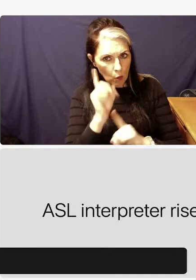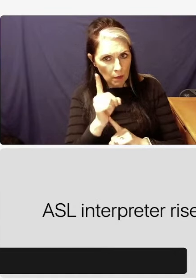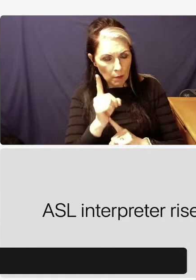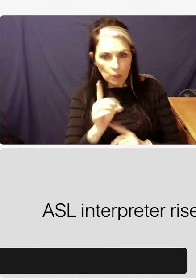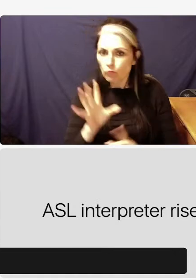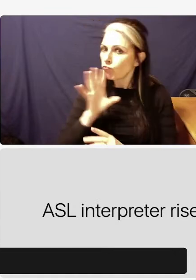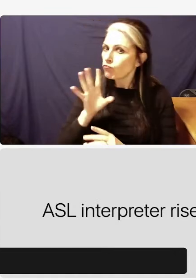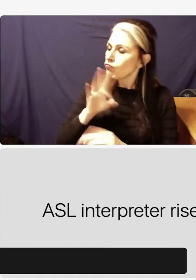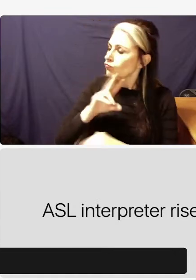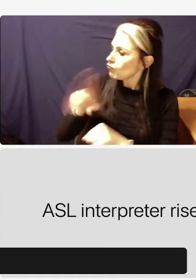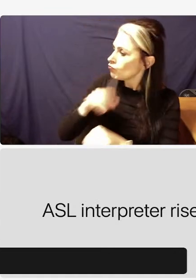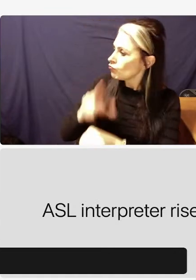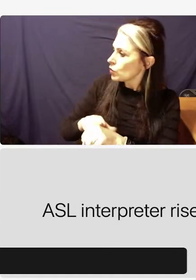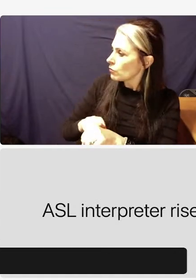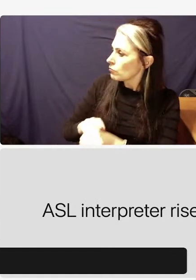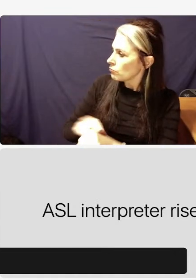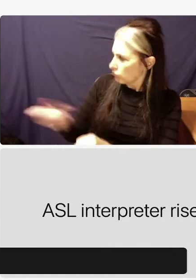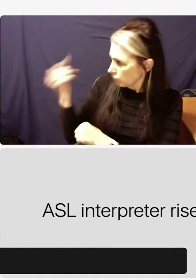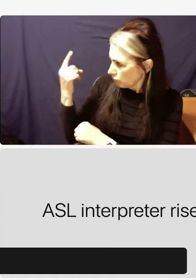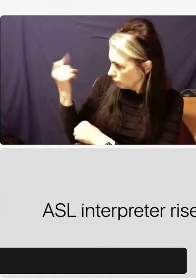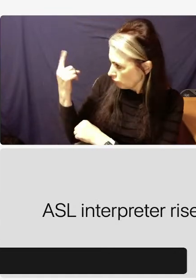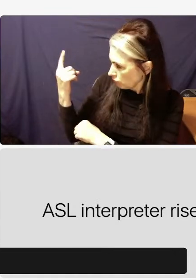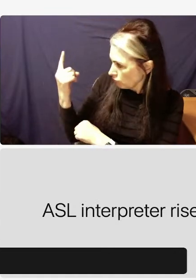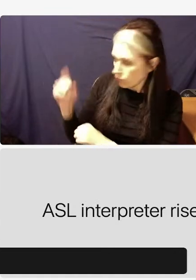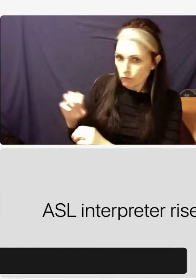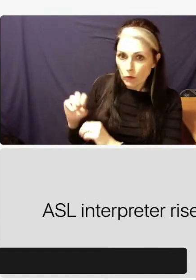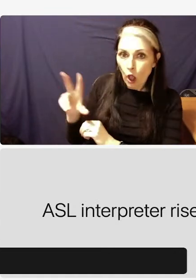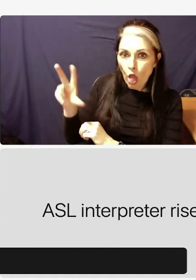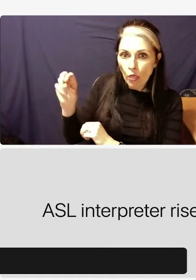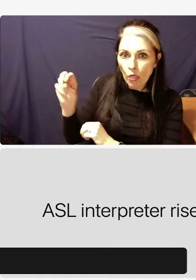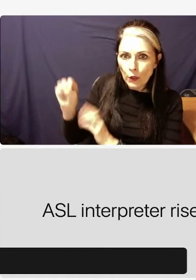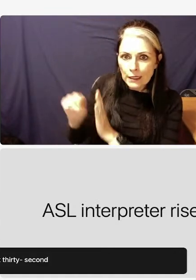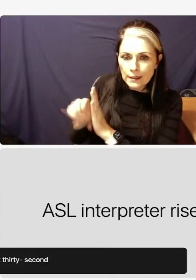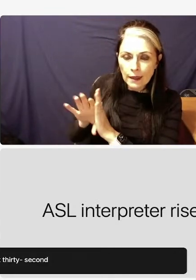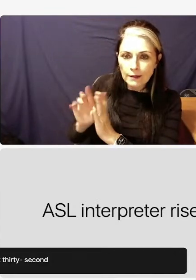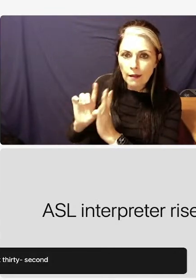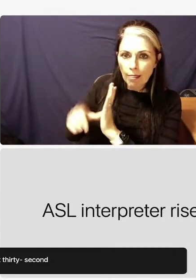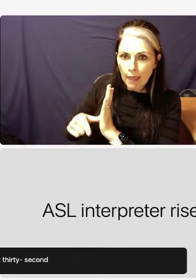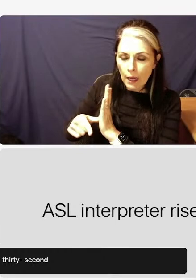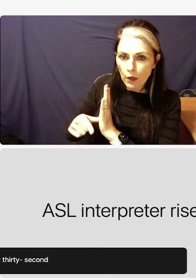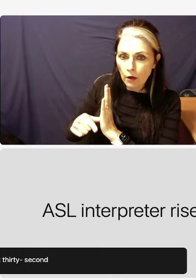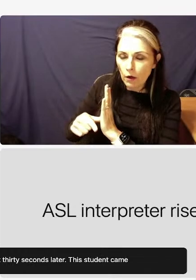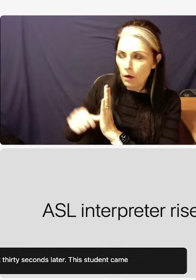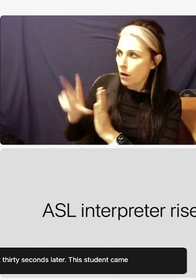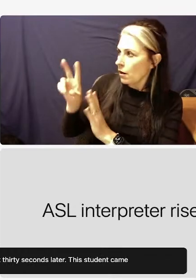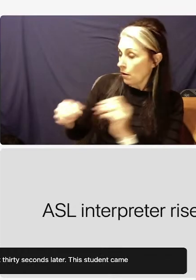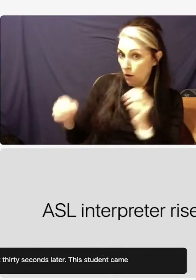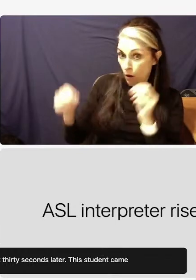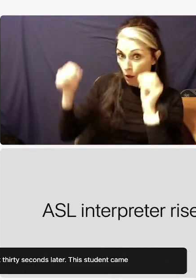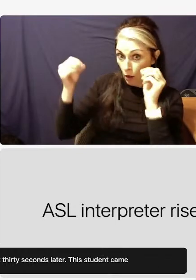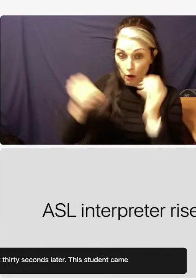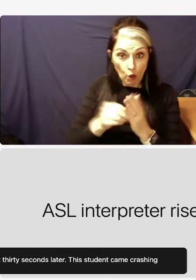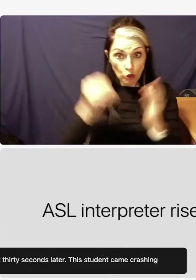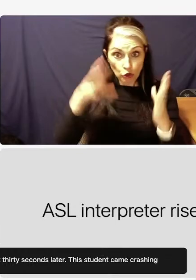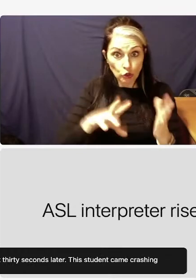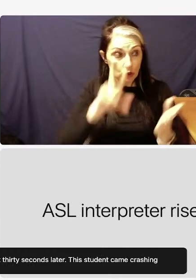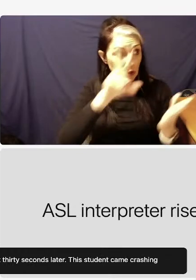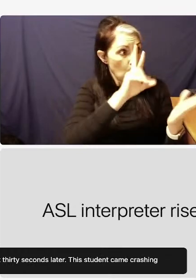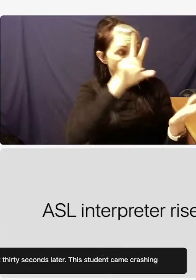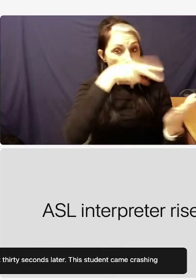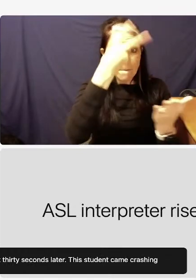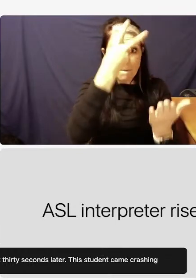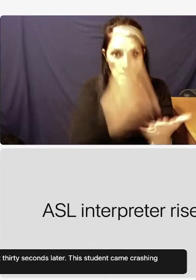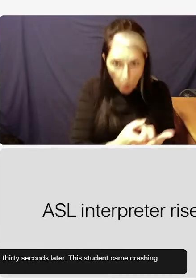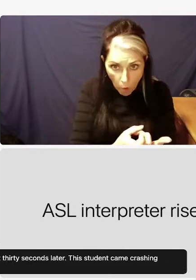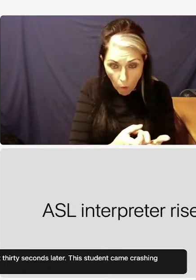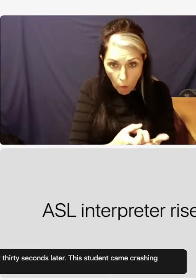normally and was completely coherent not 30 seconds later this student came crashing face down on